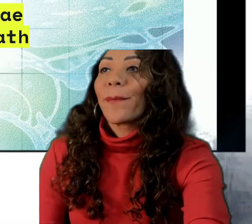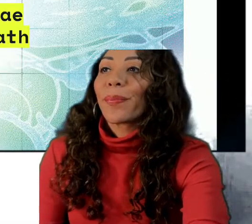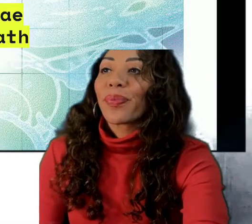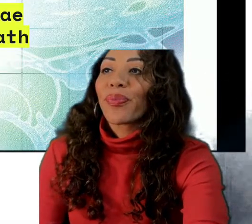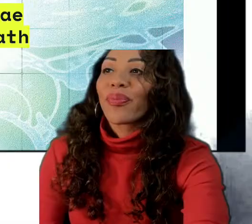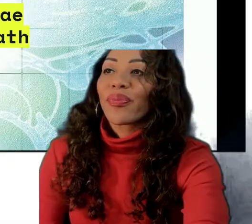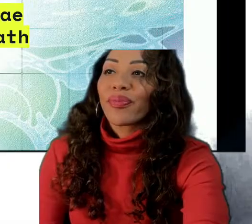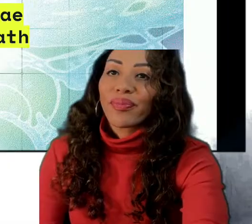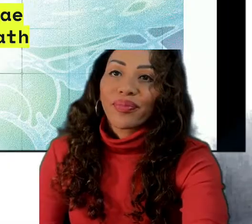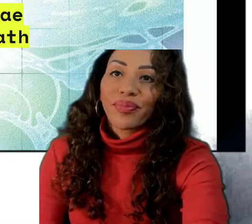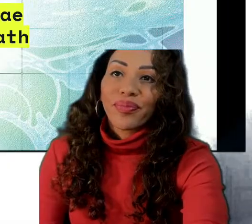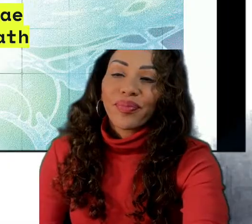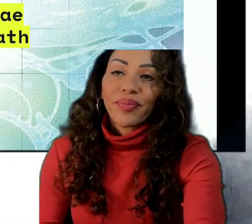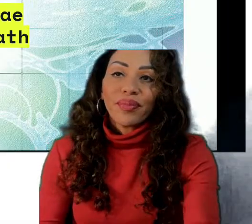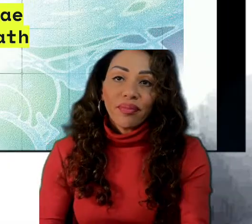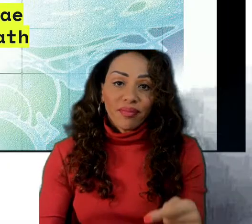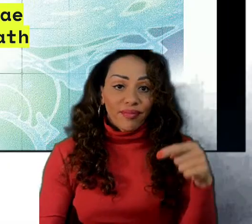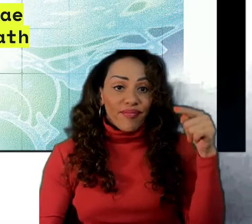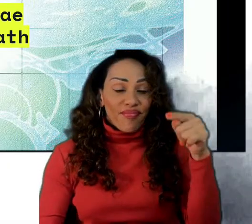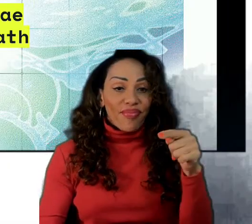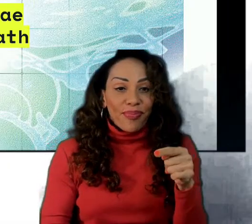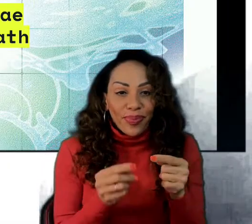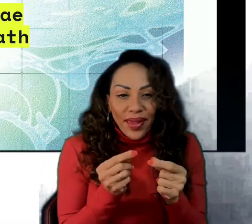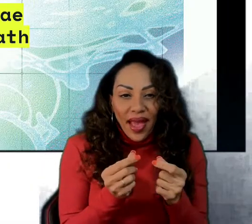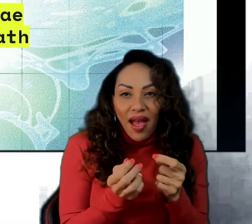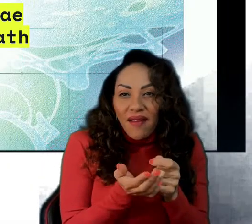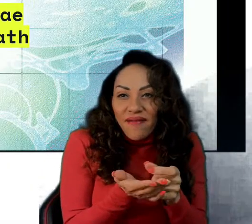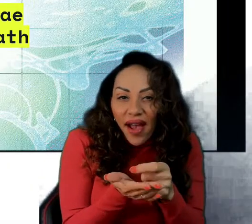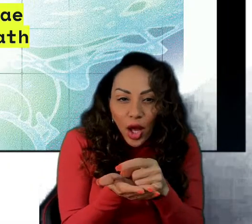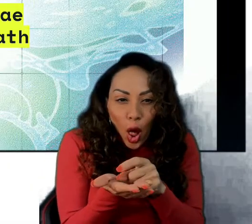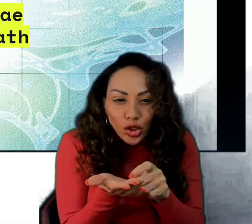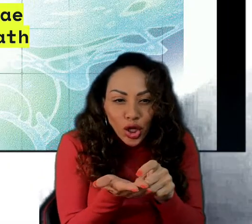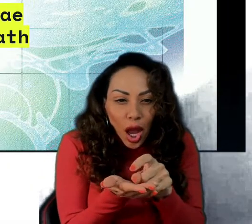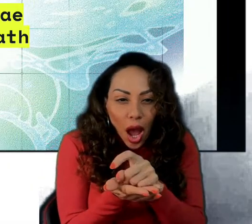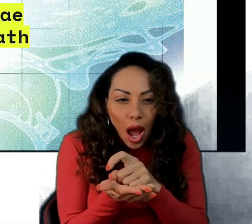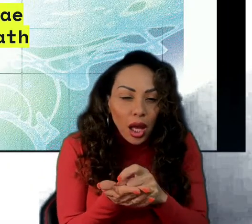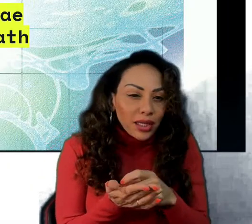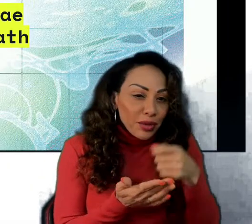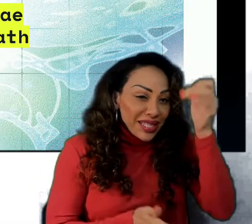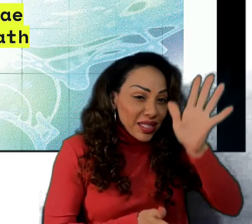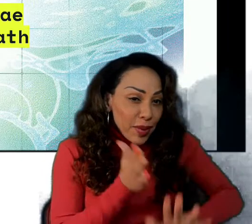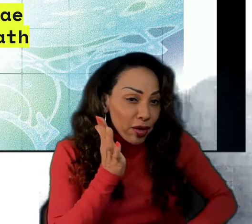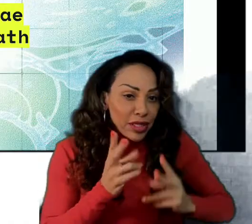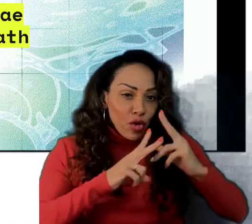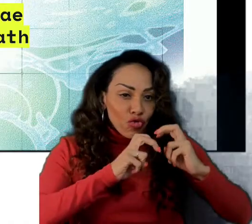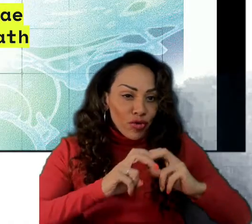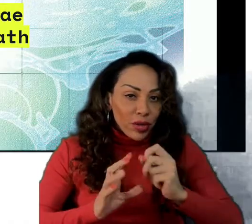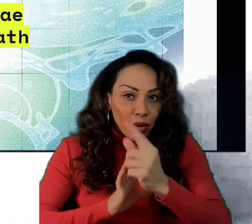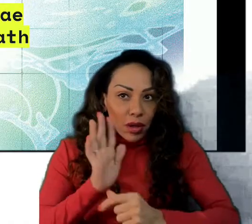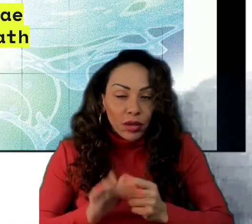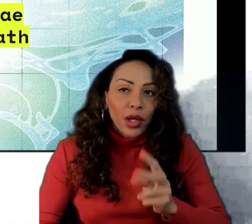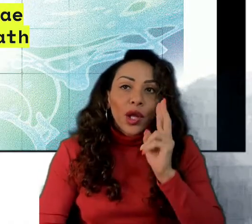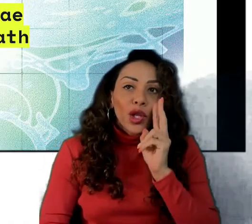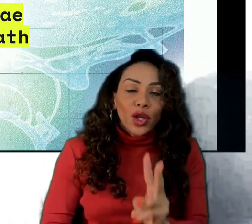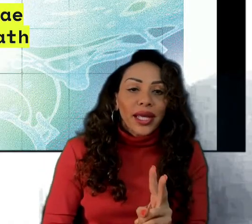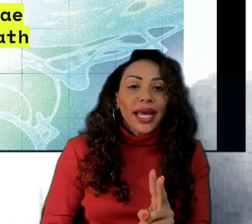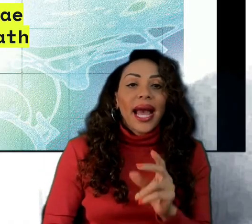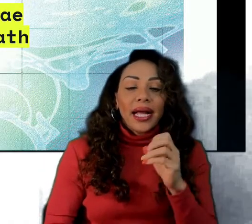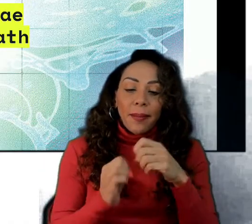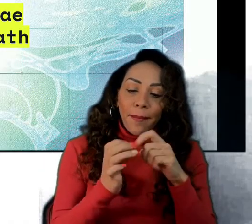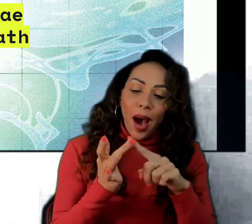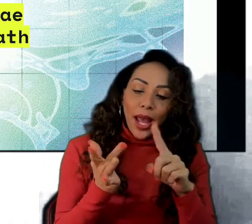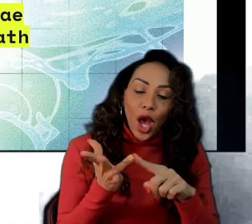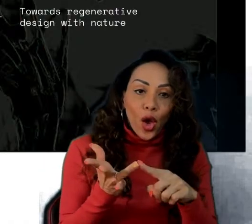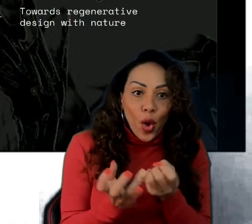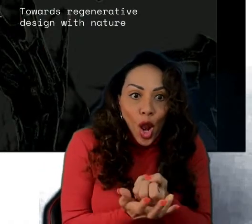So Phycologica was an experience or a research project involving bioluminescent algae and an encounter with